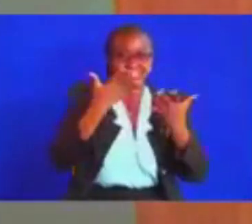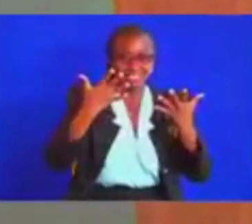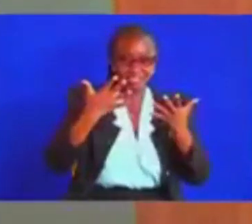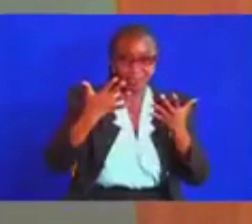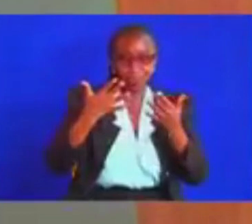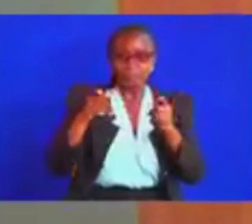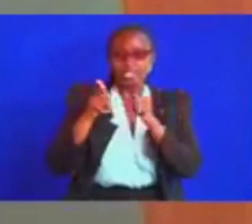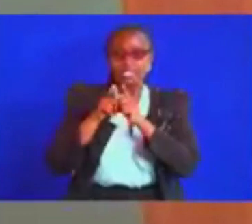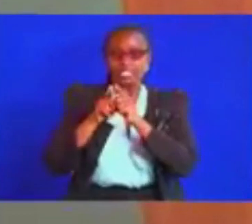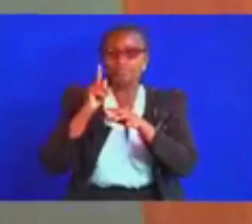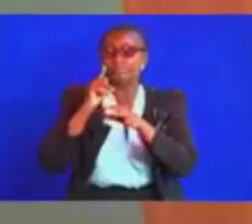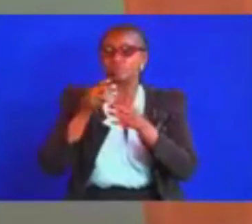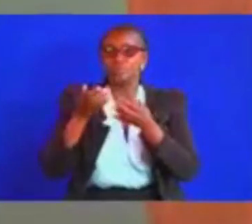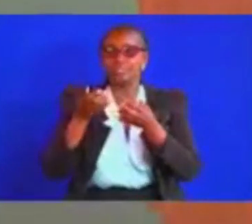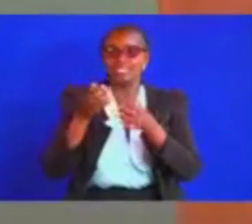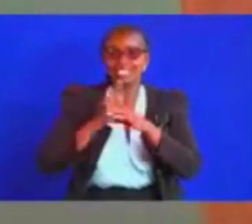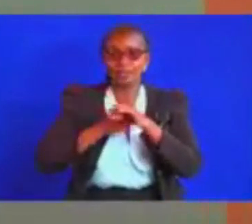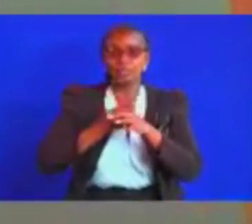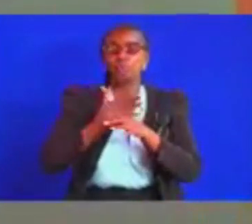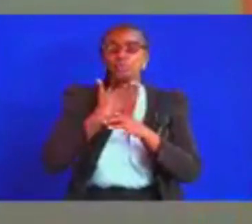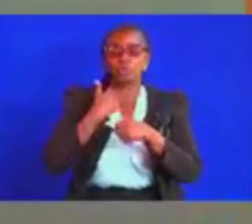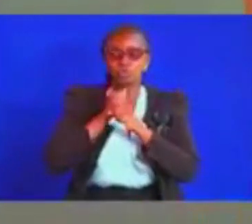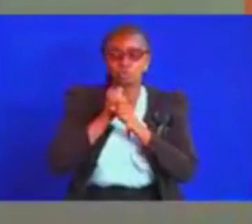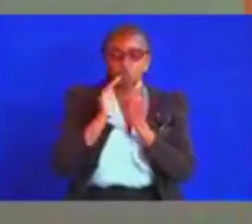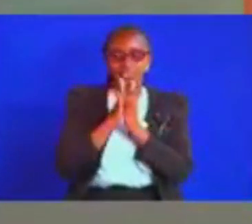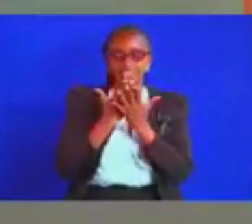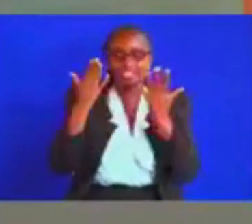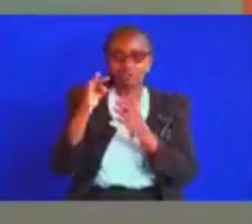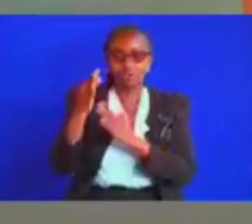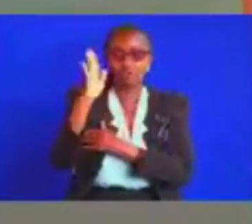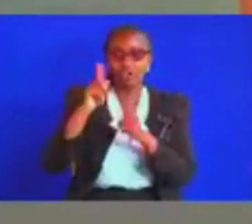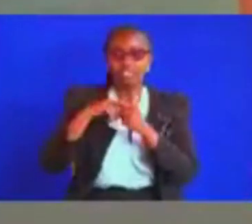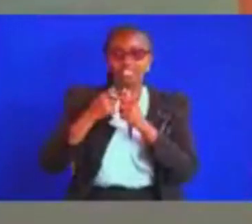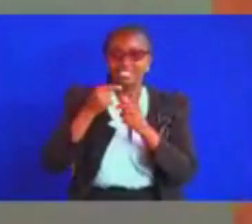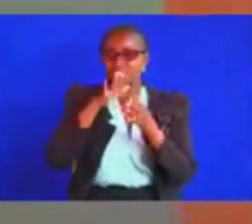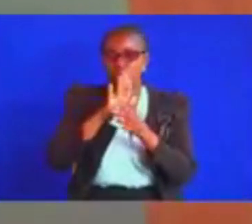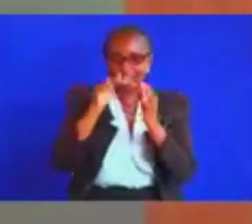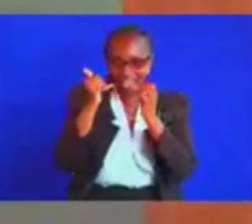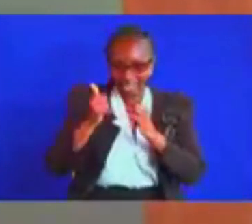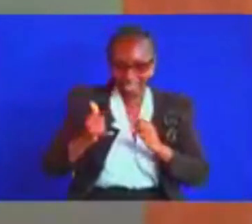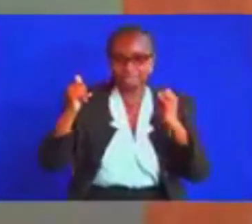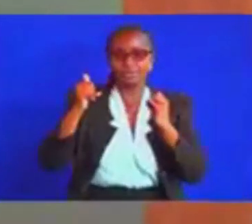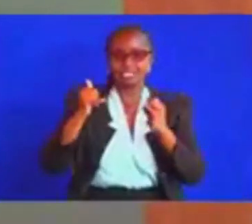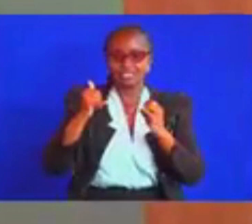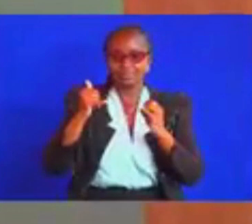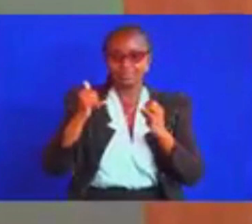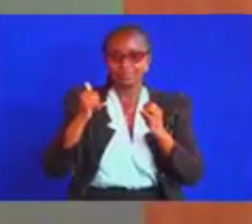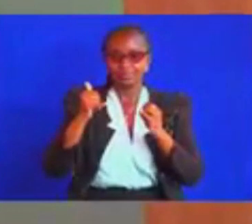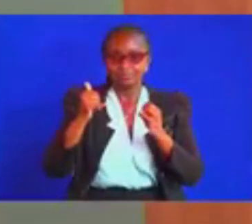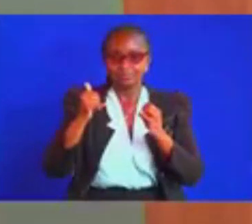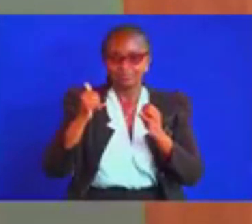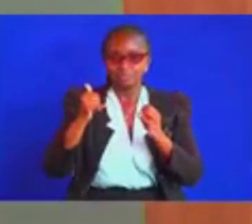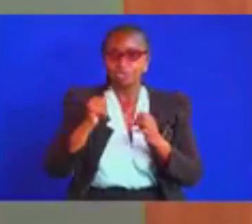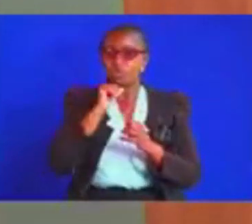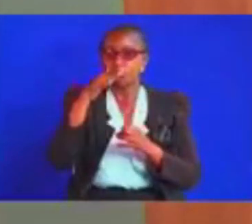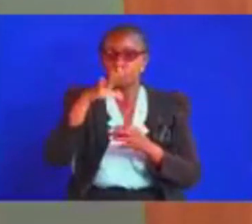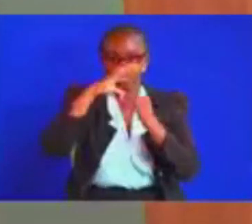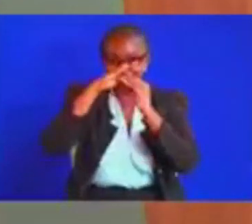But when it has to do with the pursuit of God, it is your alignment, your yieldedness, not your